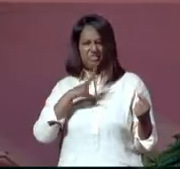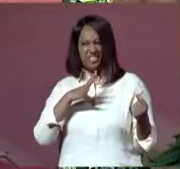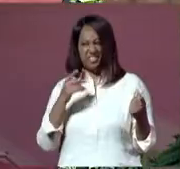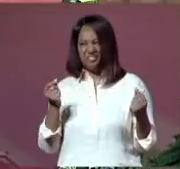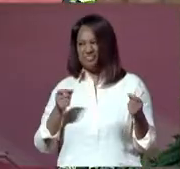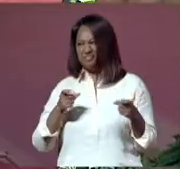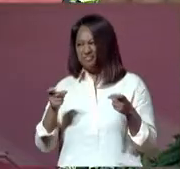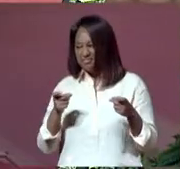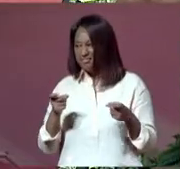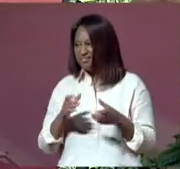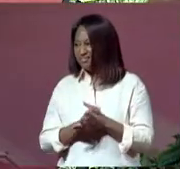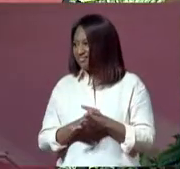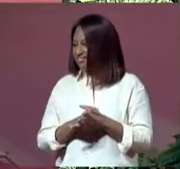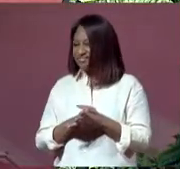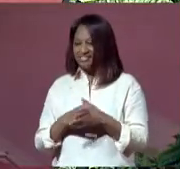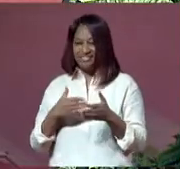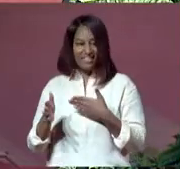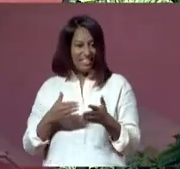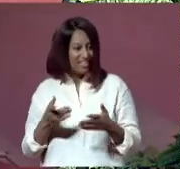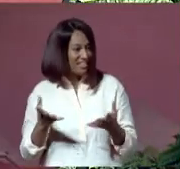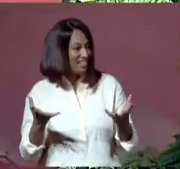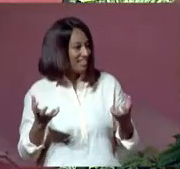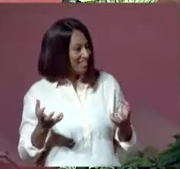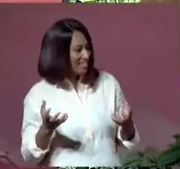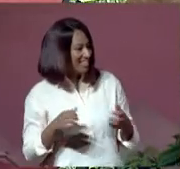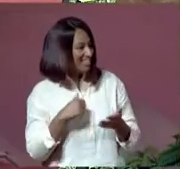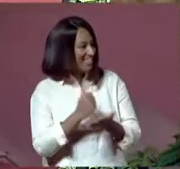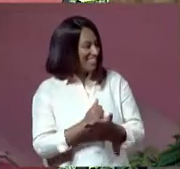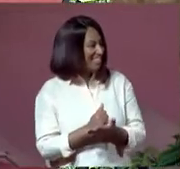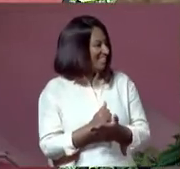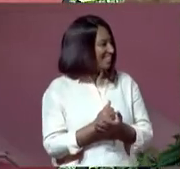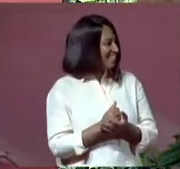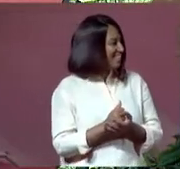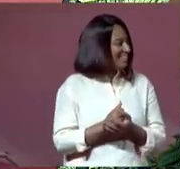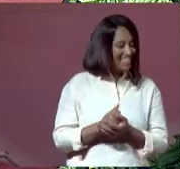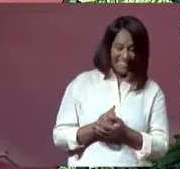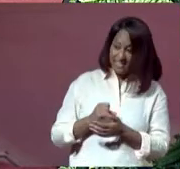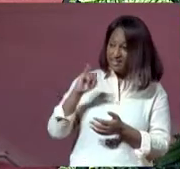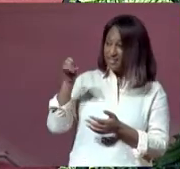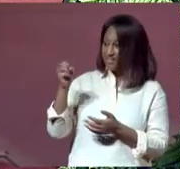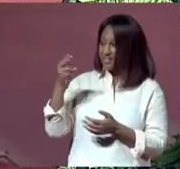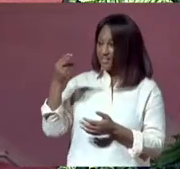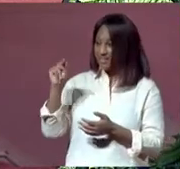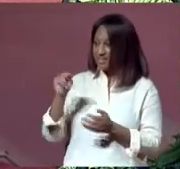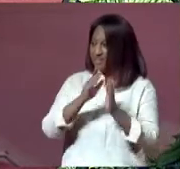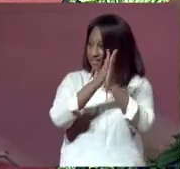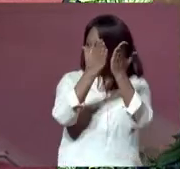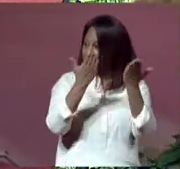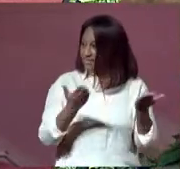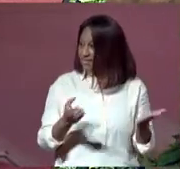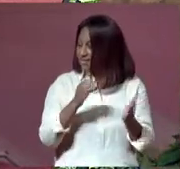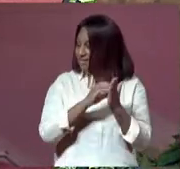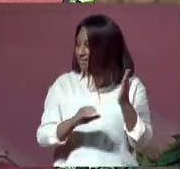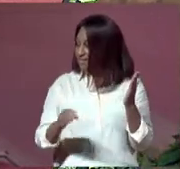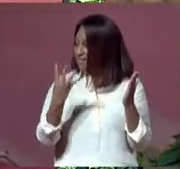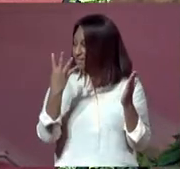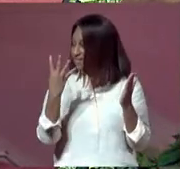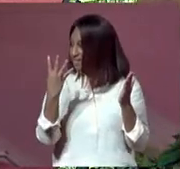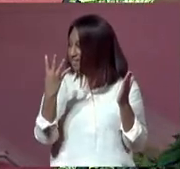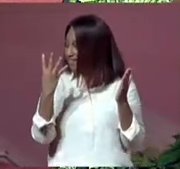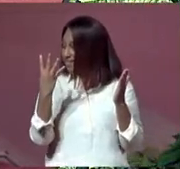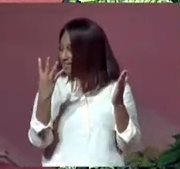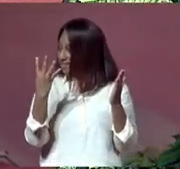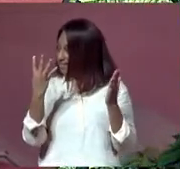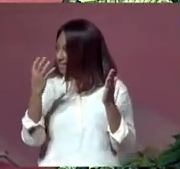do. Gospel, somebody said amen over here. The Gospel of John chapter 4. I'm going to